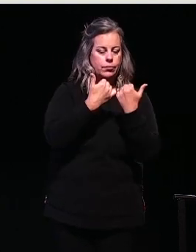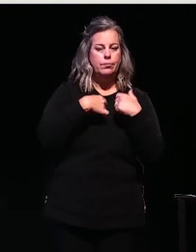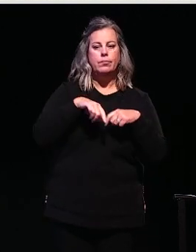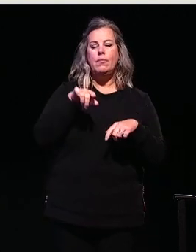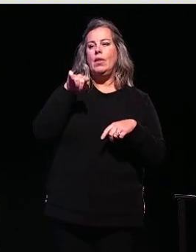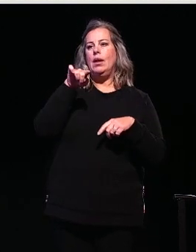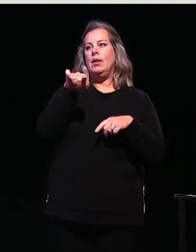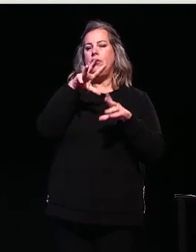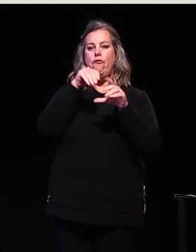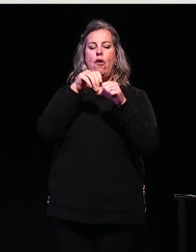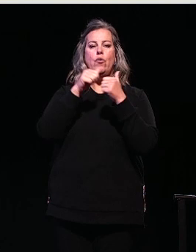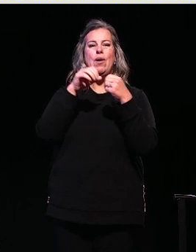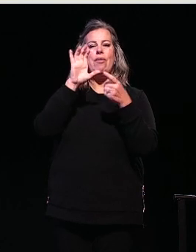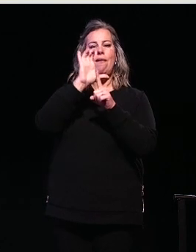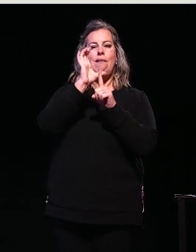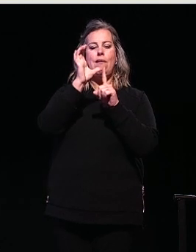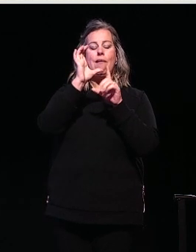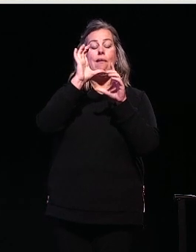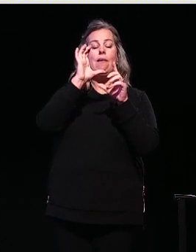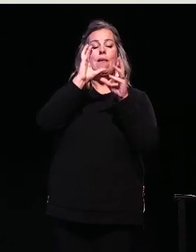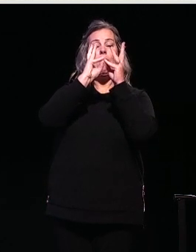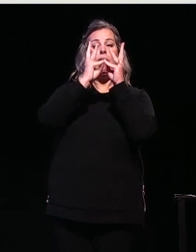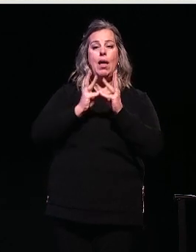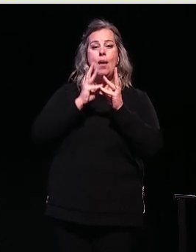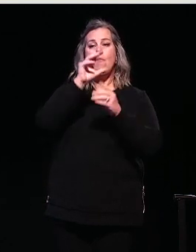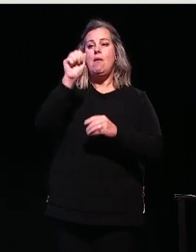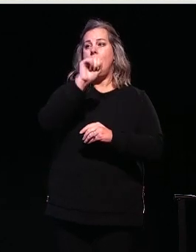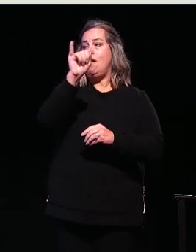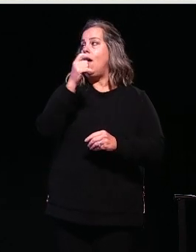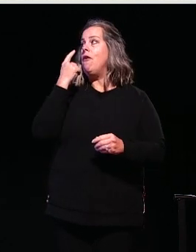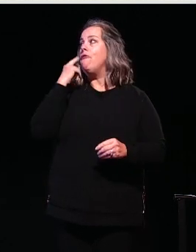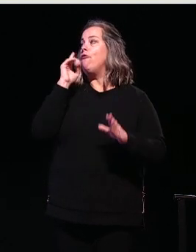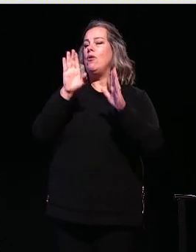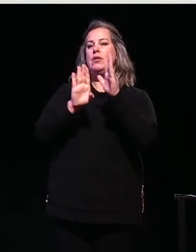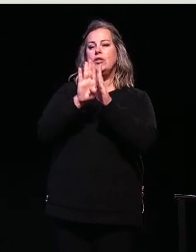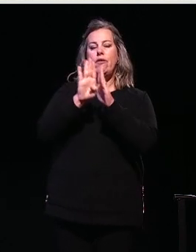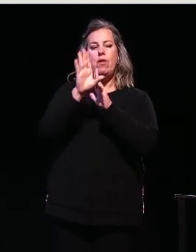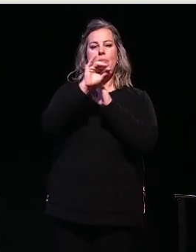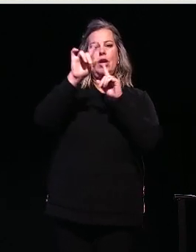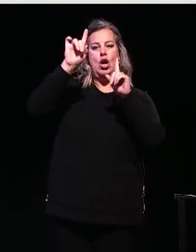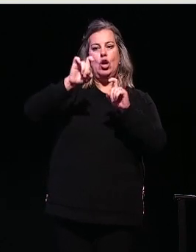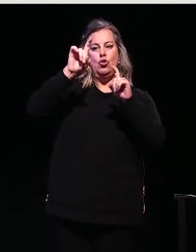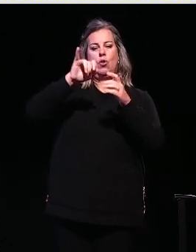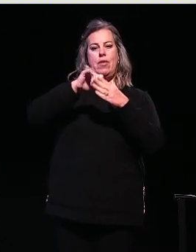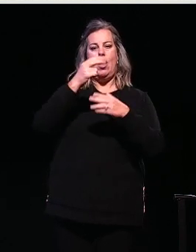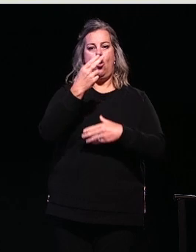Climate AI and Arabelle Labs, where we met to develop and try this in the hardware space.